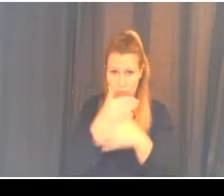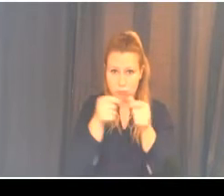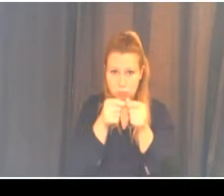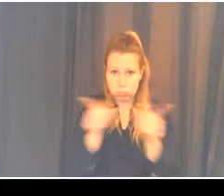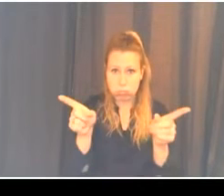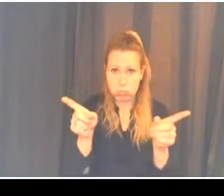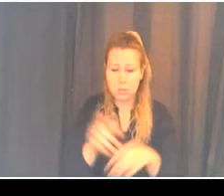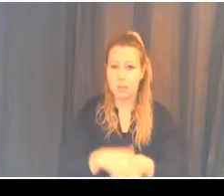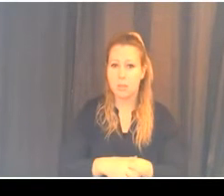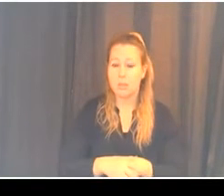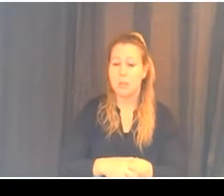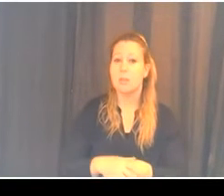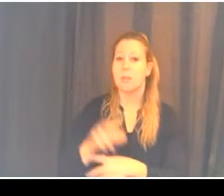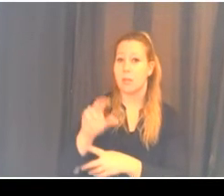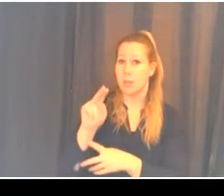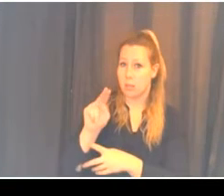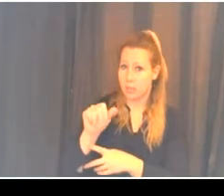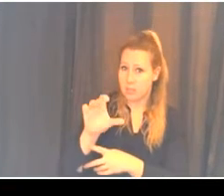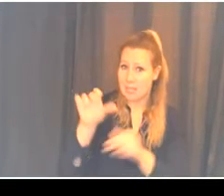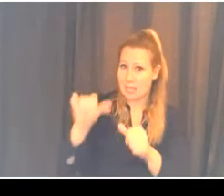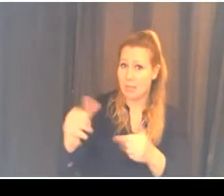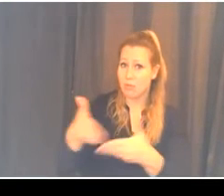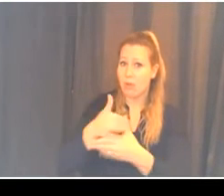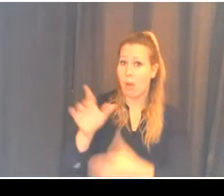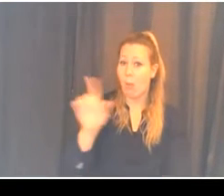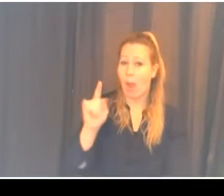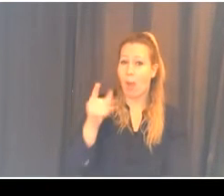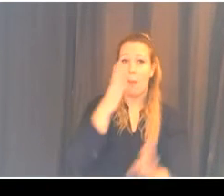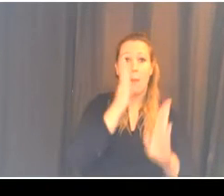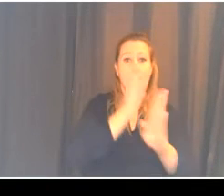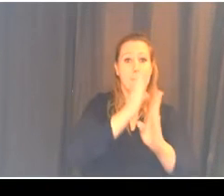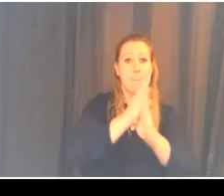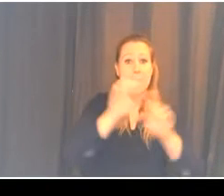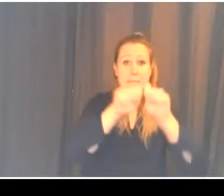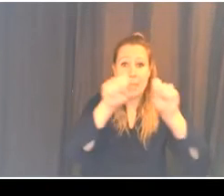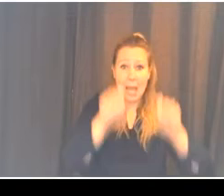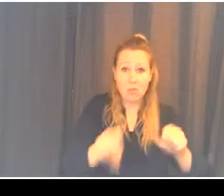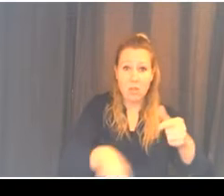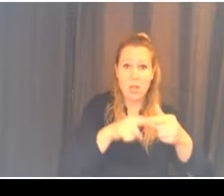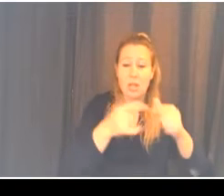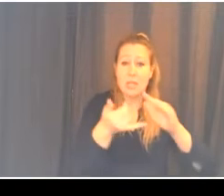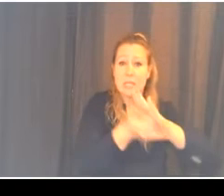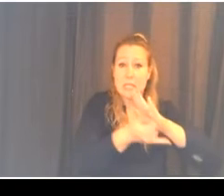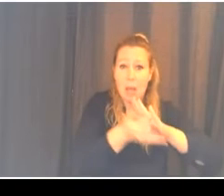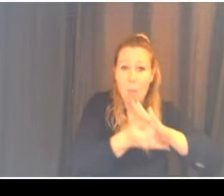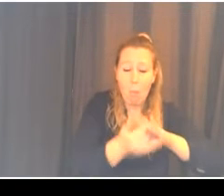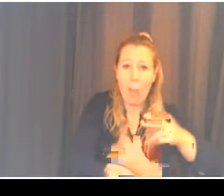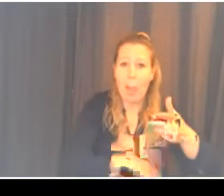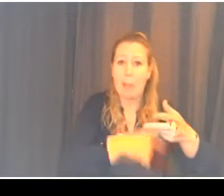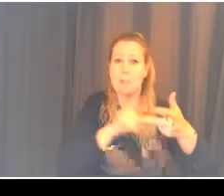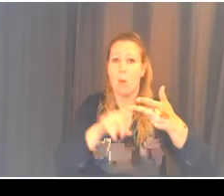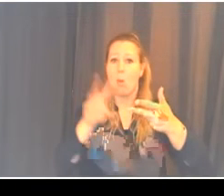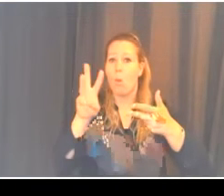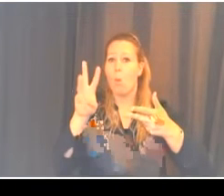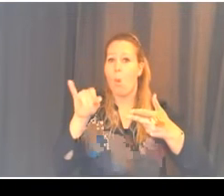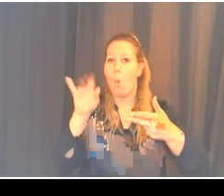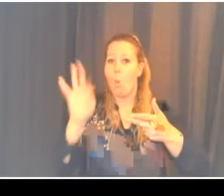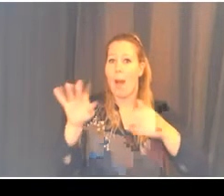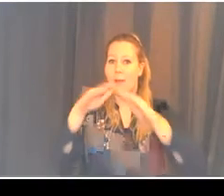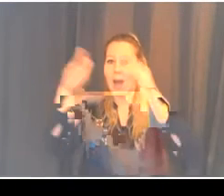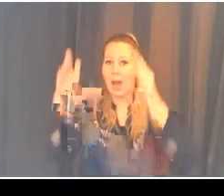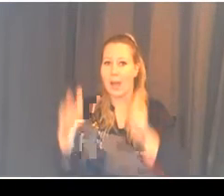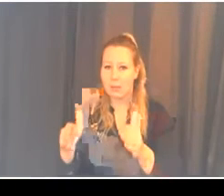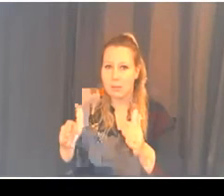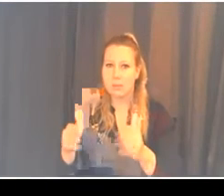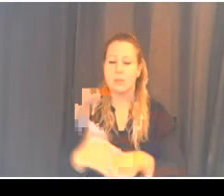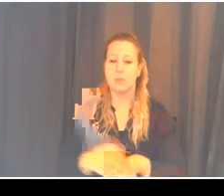do much more to get the information to people in need and counteract the flood of misinformation that is spread by